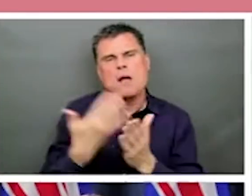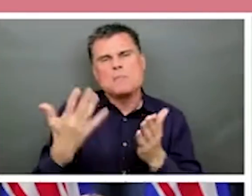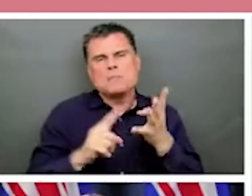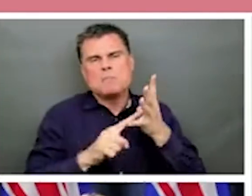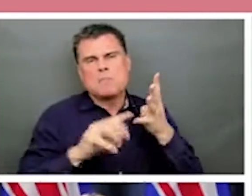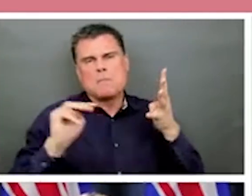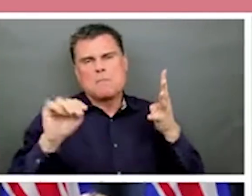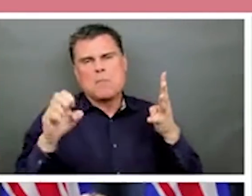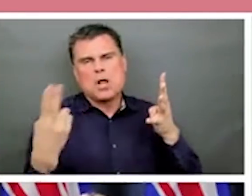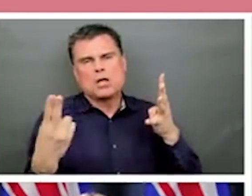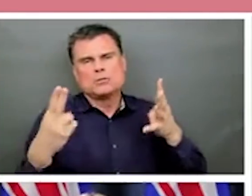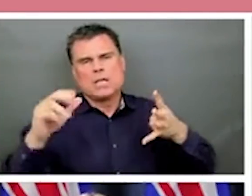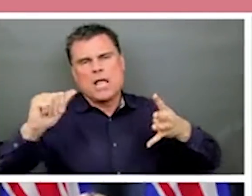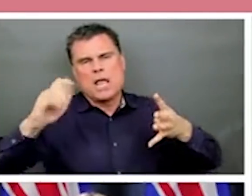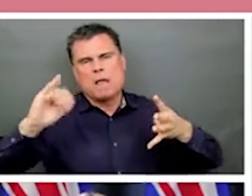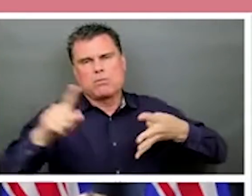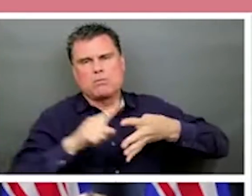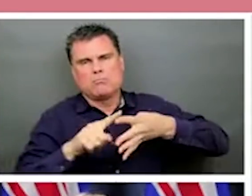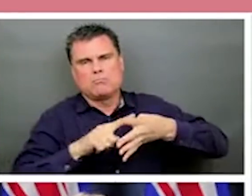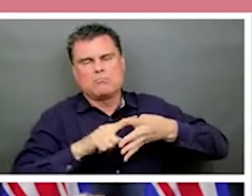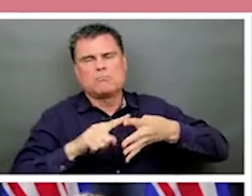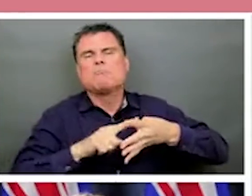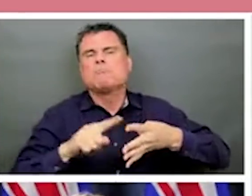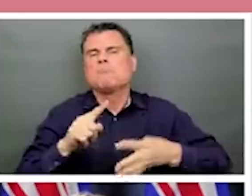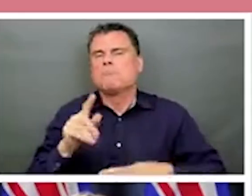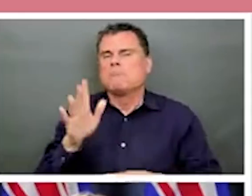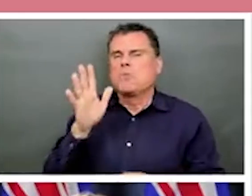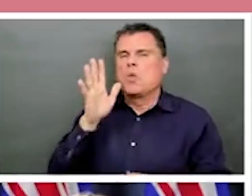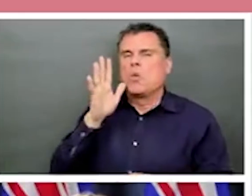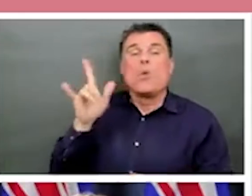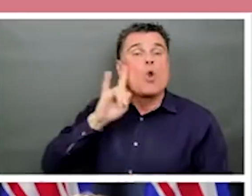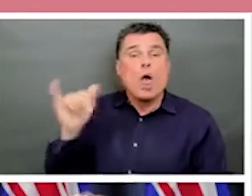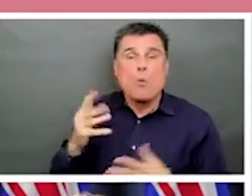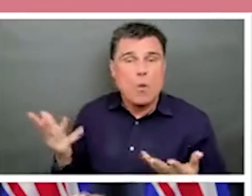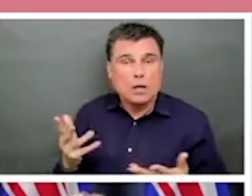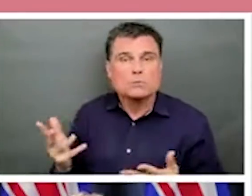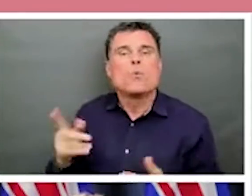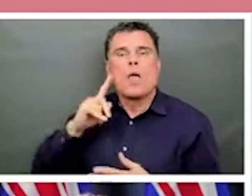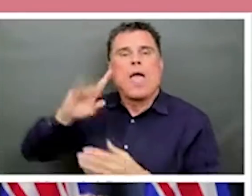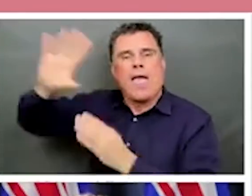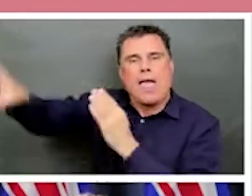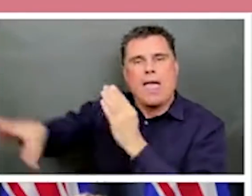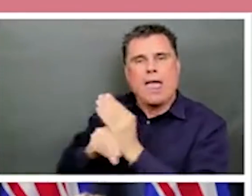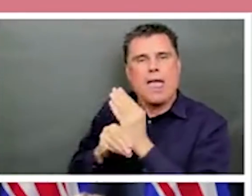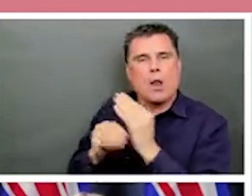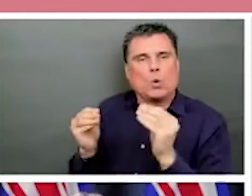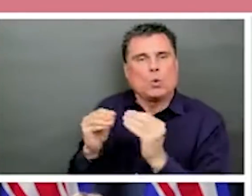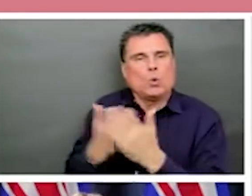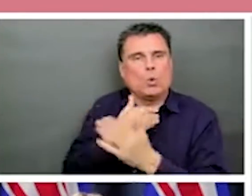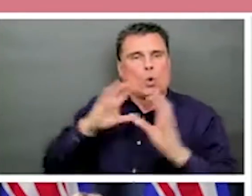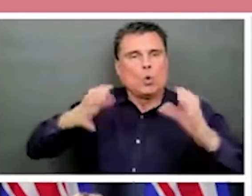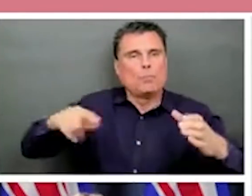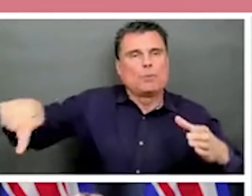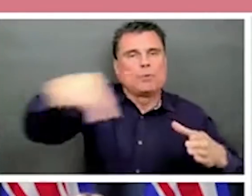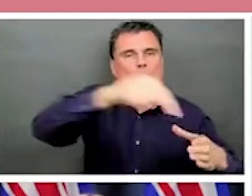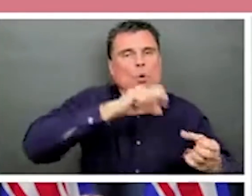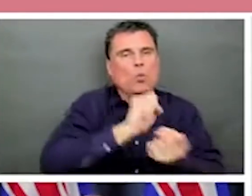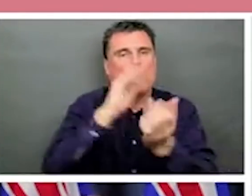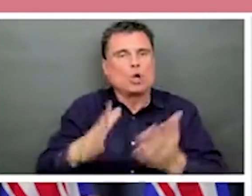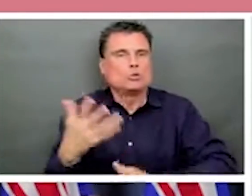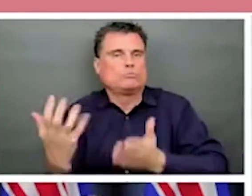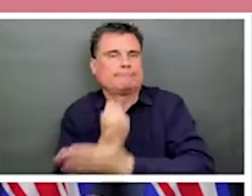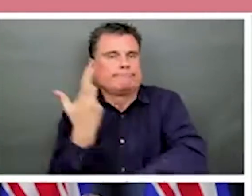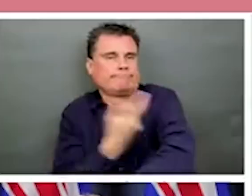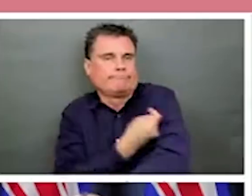are going to be refining and moving out to a new group of people as well. So the target groups and the management of outbreaks